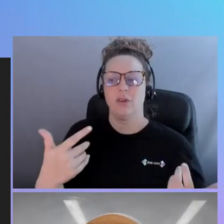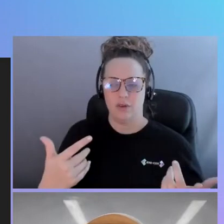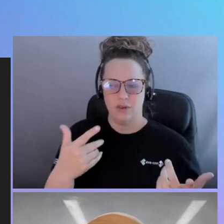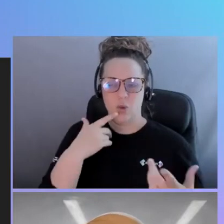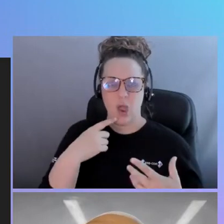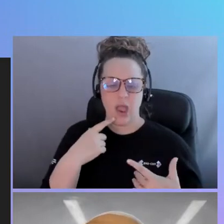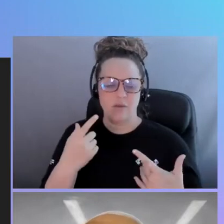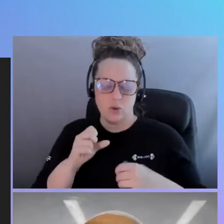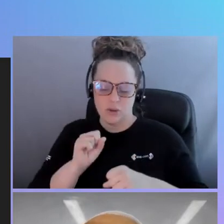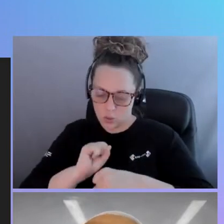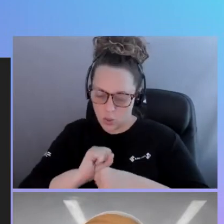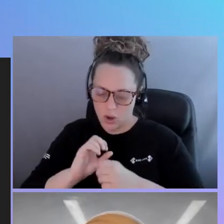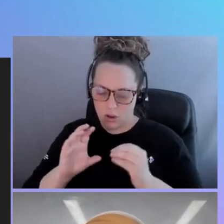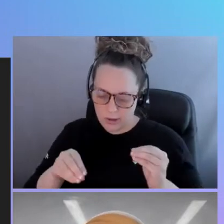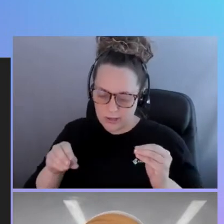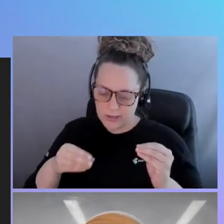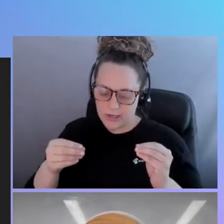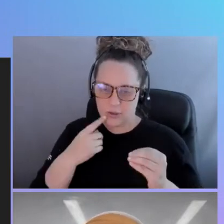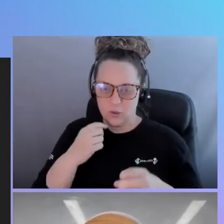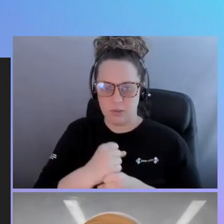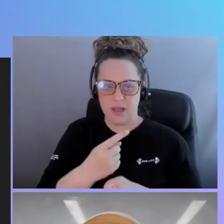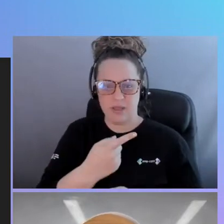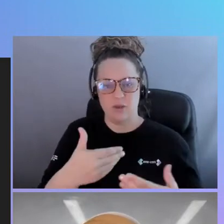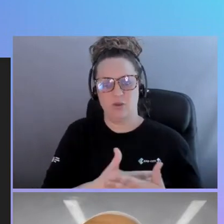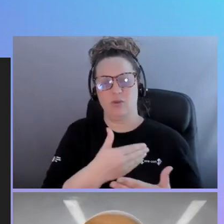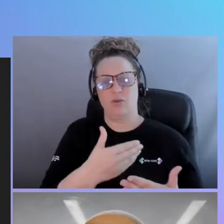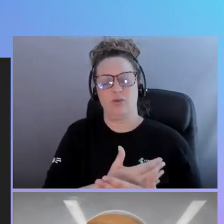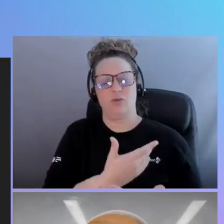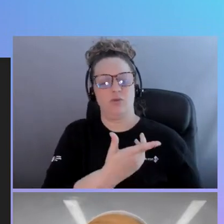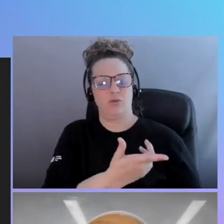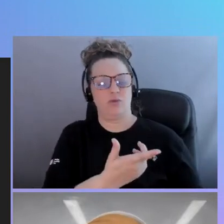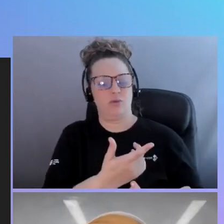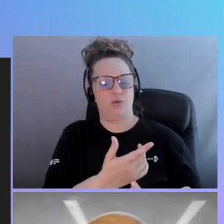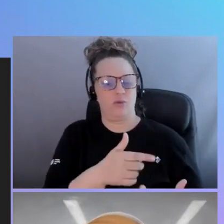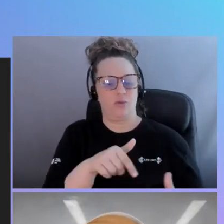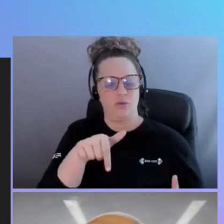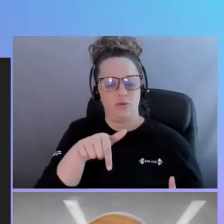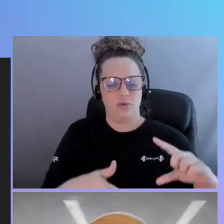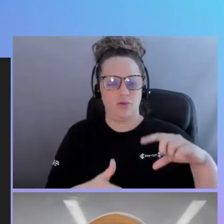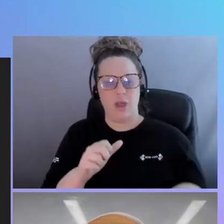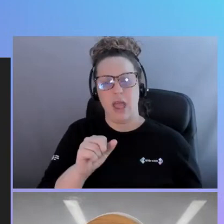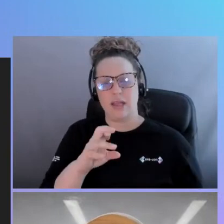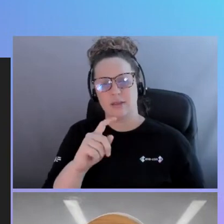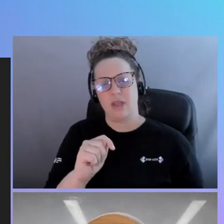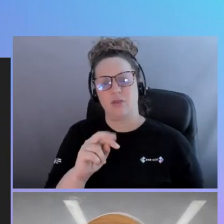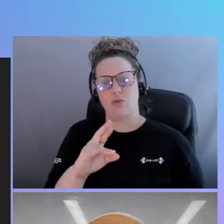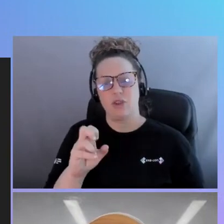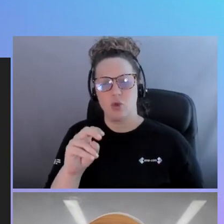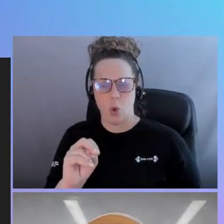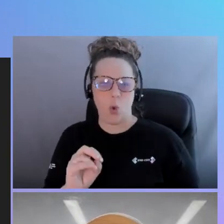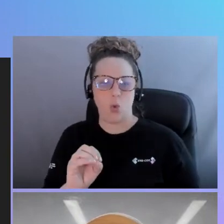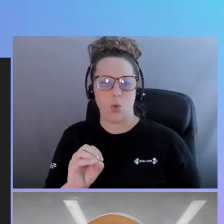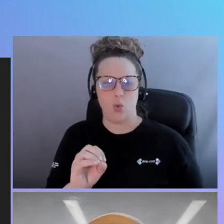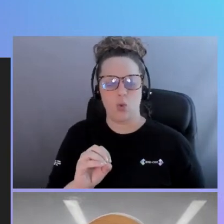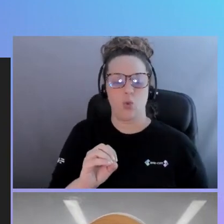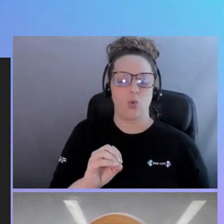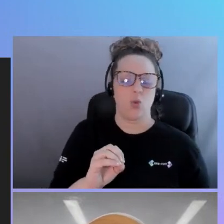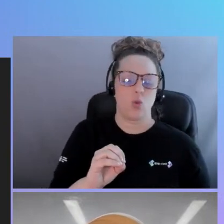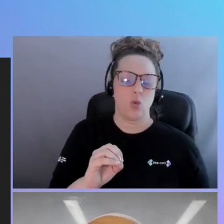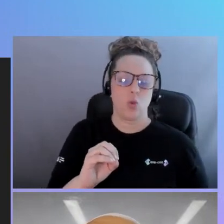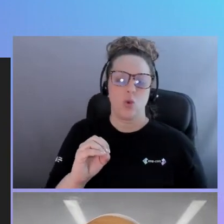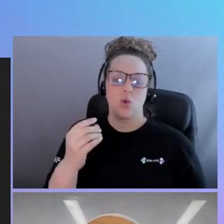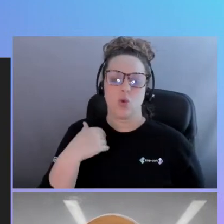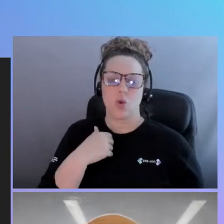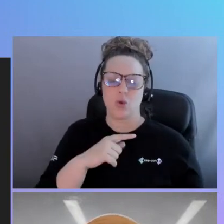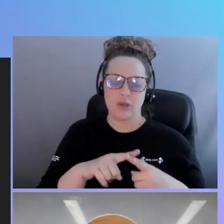app work for this new aspect ratio. So we're starting to have some fragmentation, right? With different